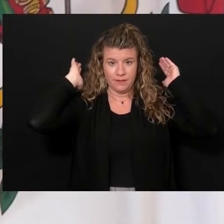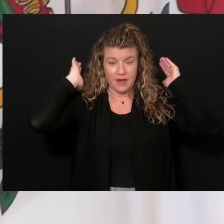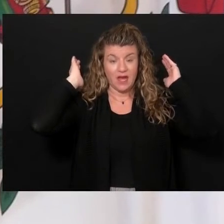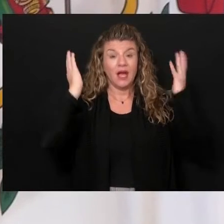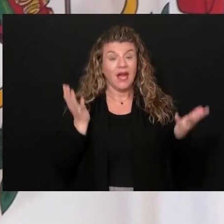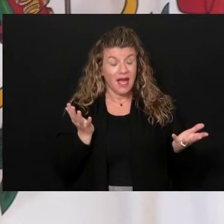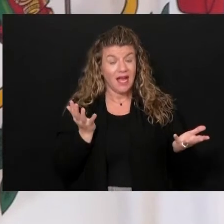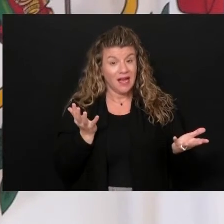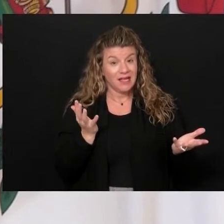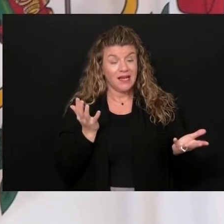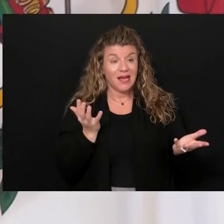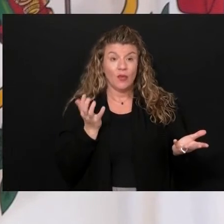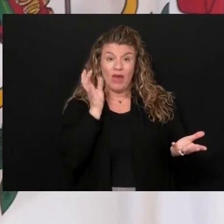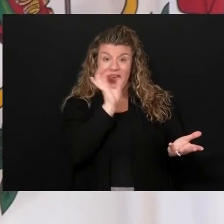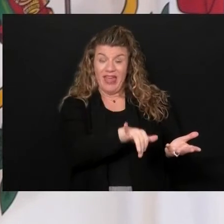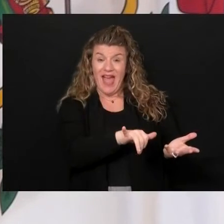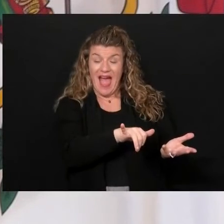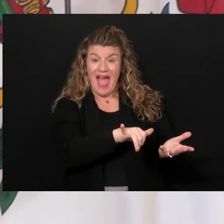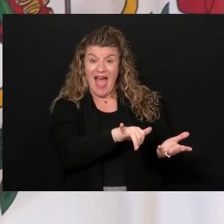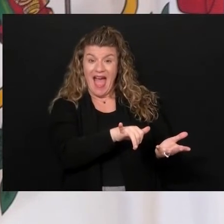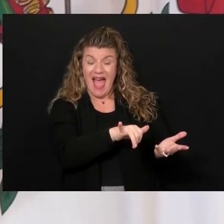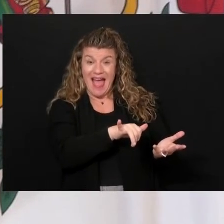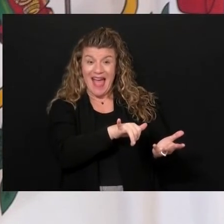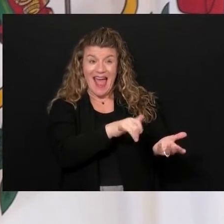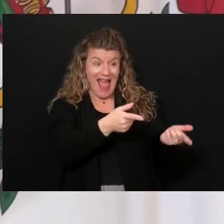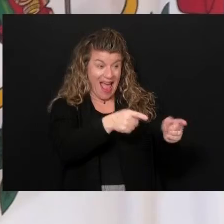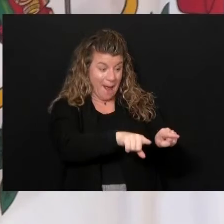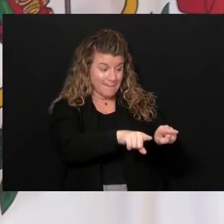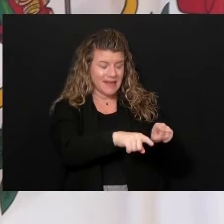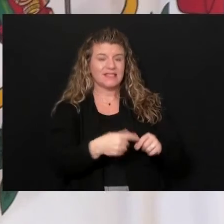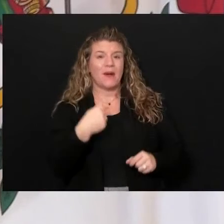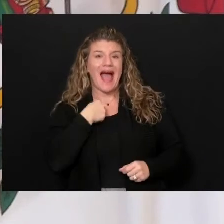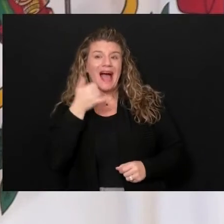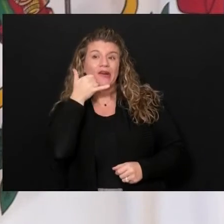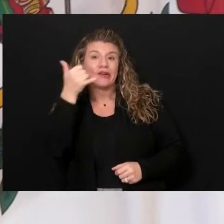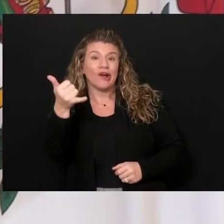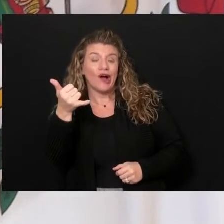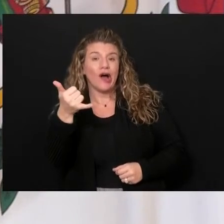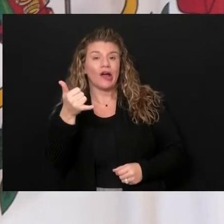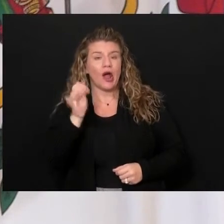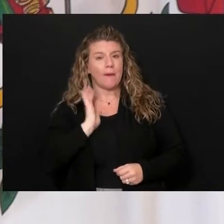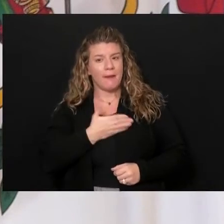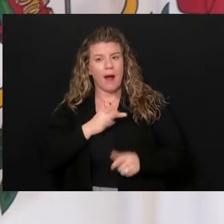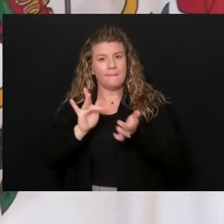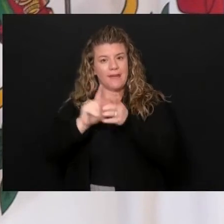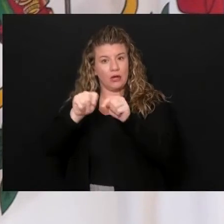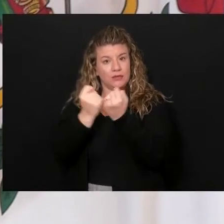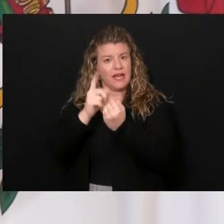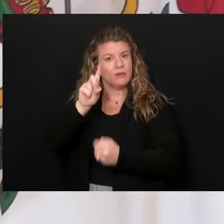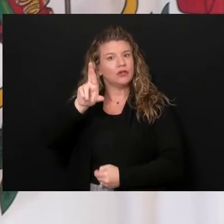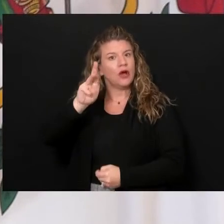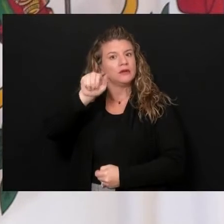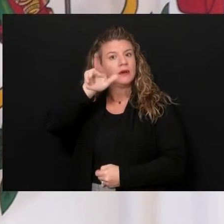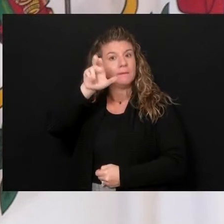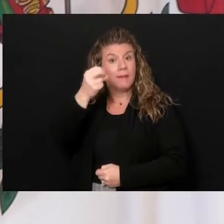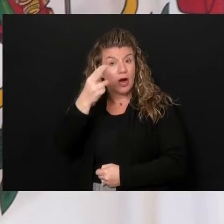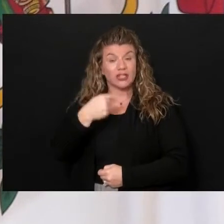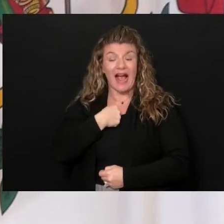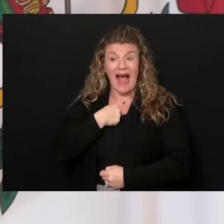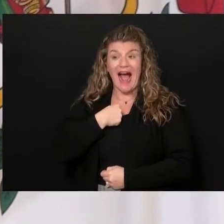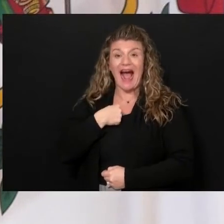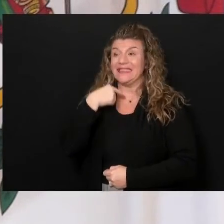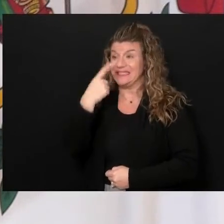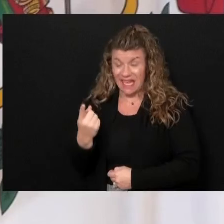And so, in a phone conversation I was having with Clay Marsh, I said, not anybody, I